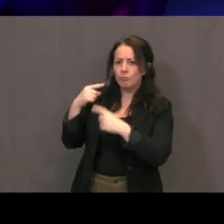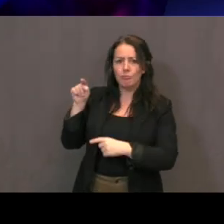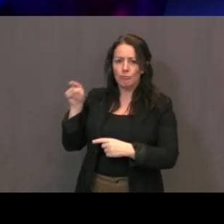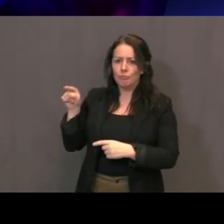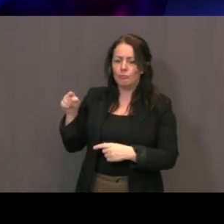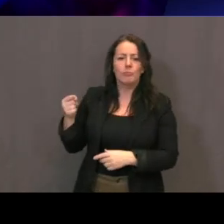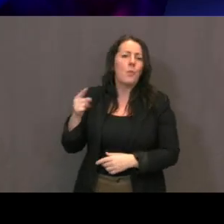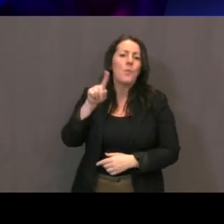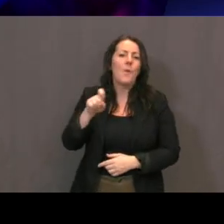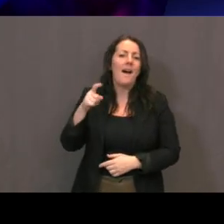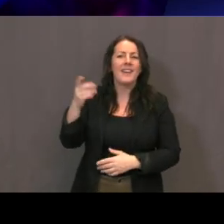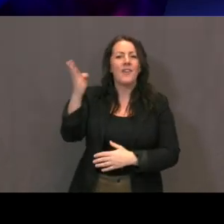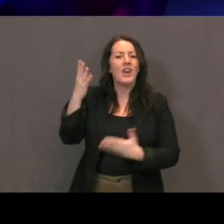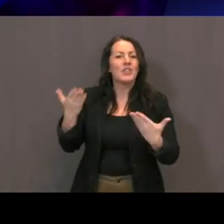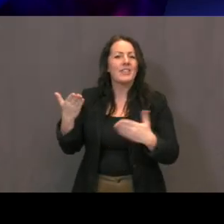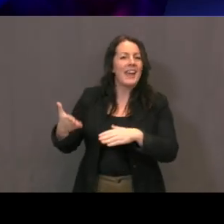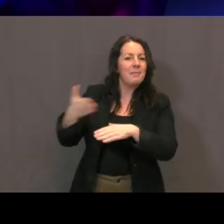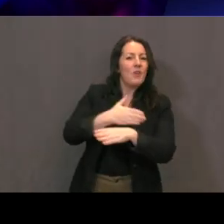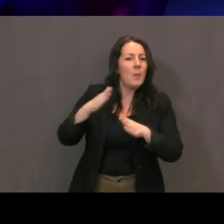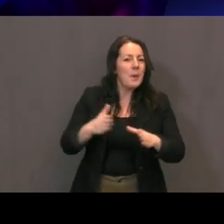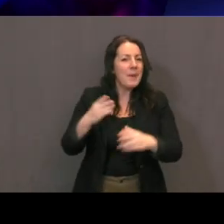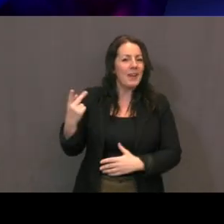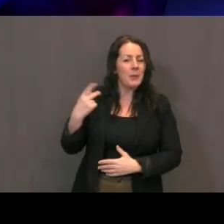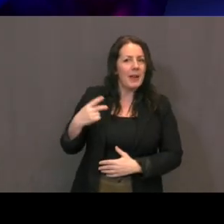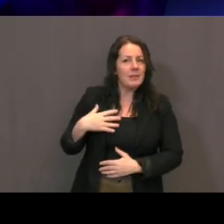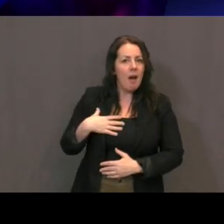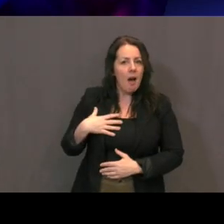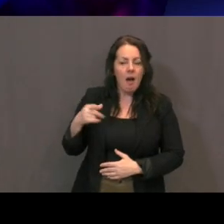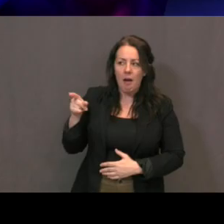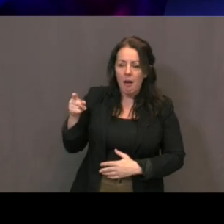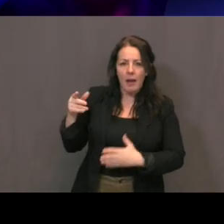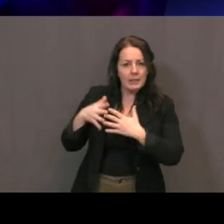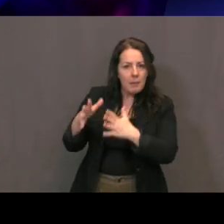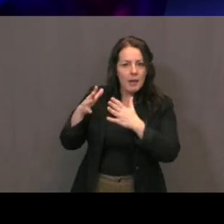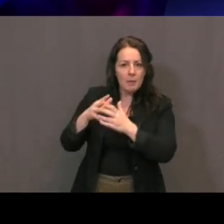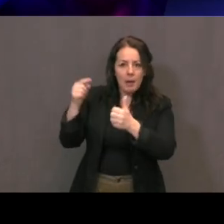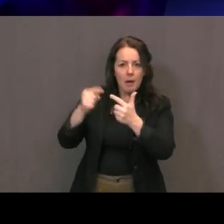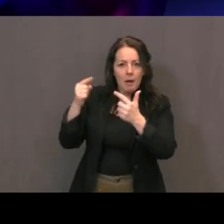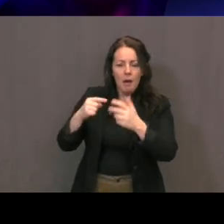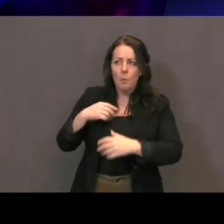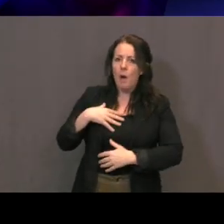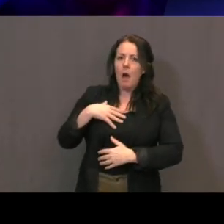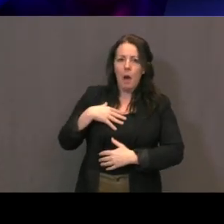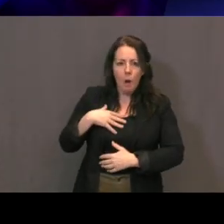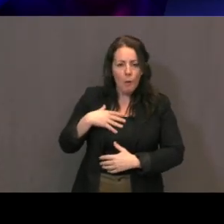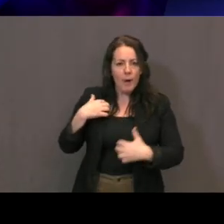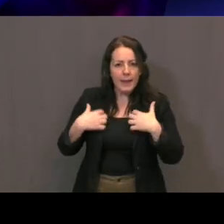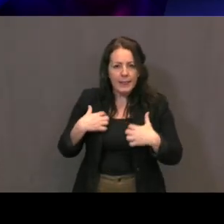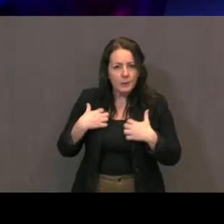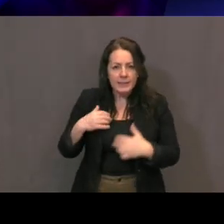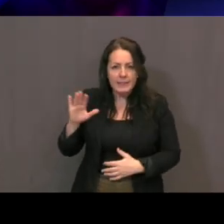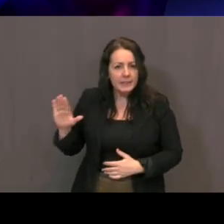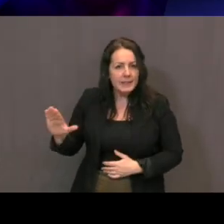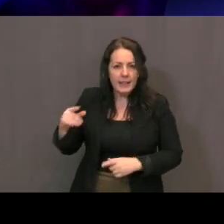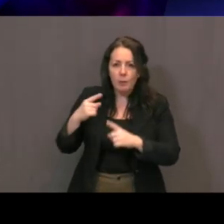time, very acute observations and a very down-to-earth, easygoing style. Now, what is also exciting